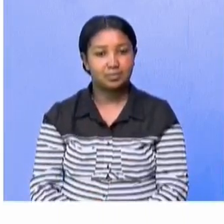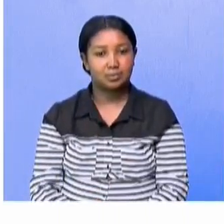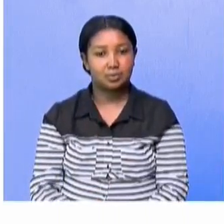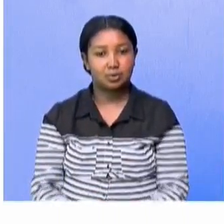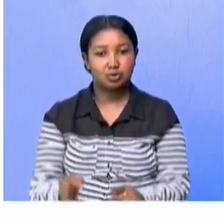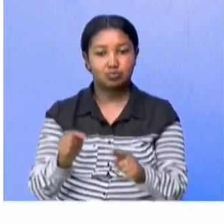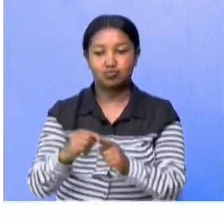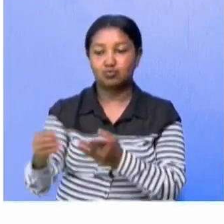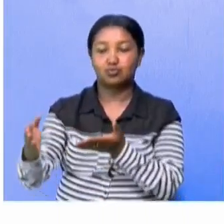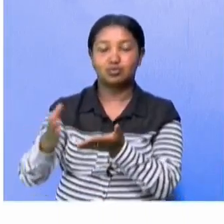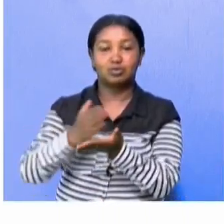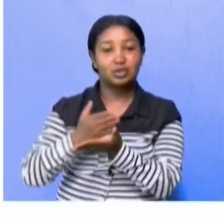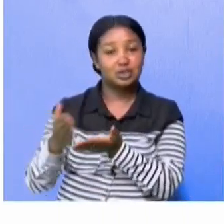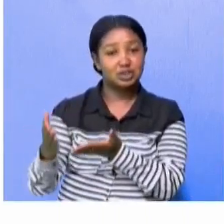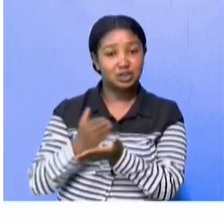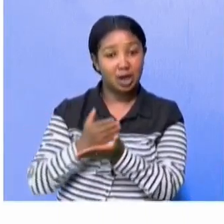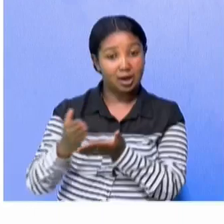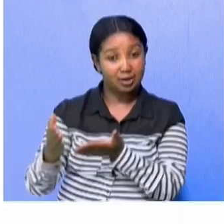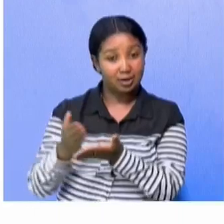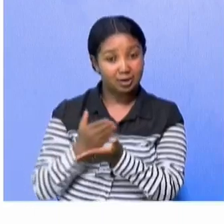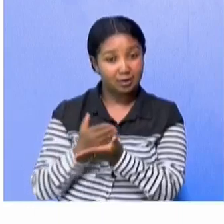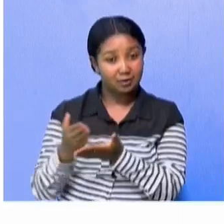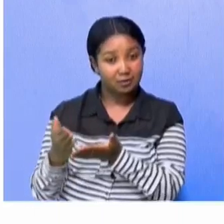to share